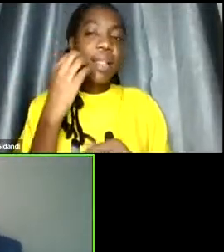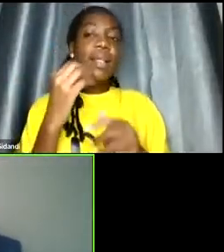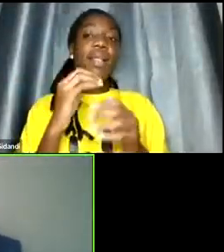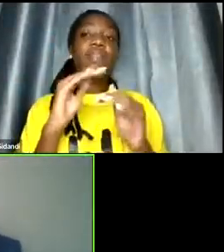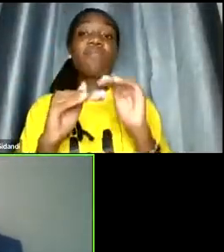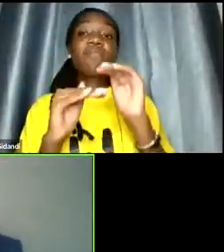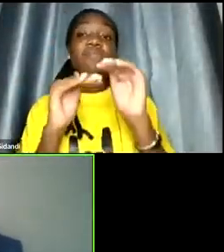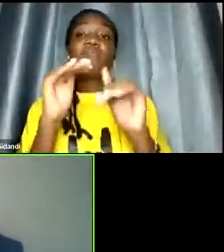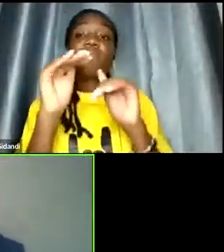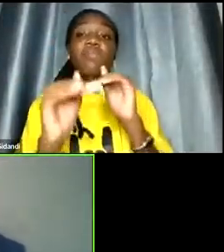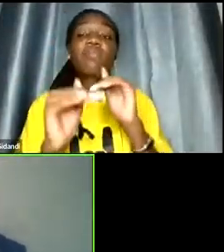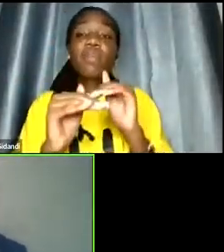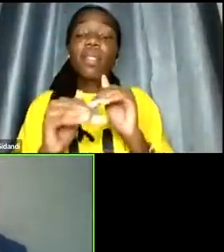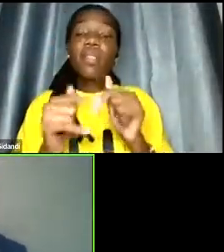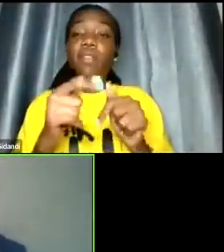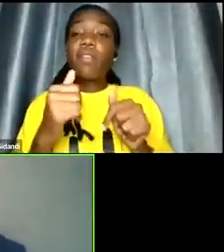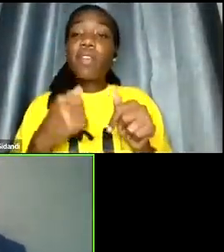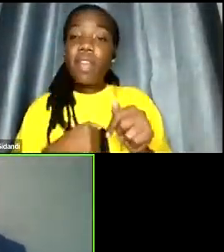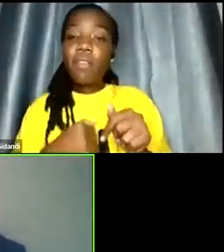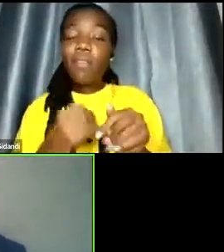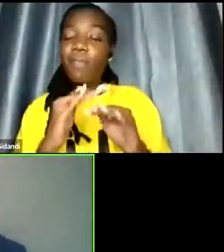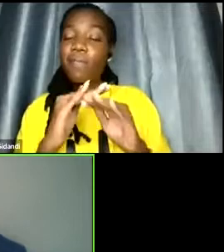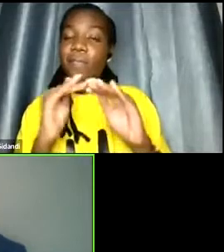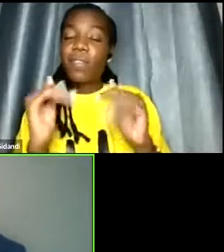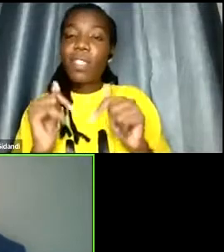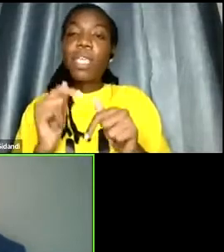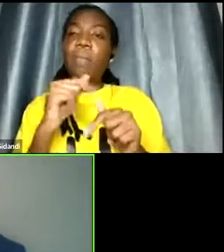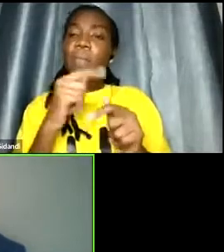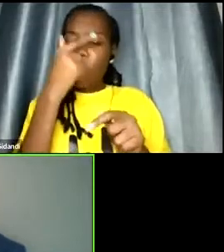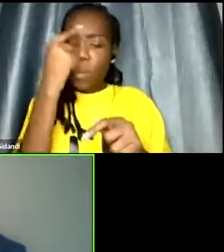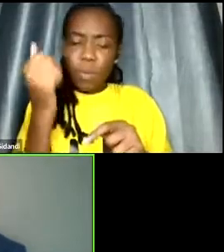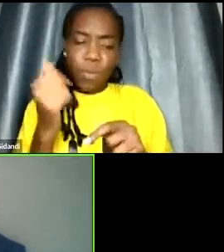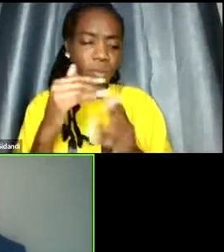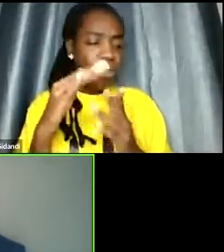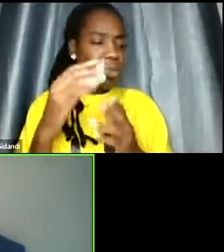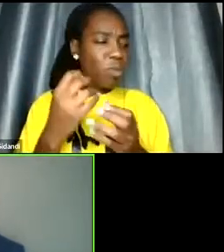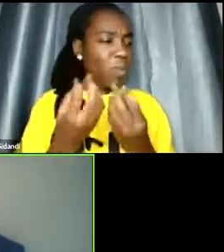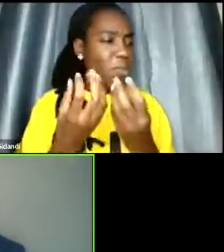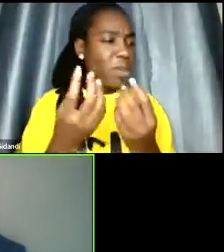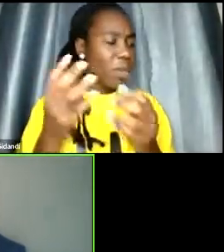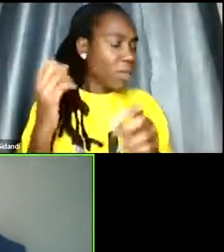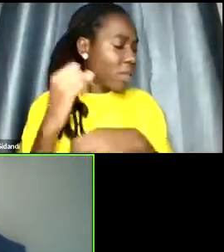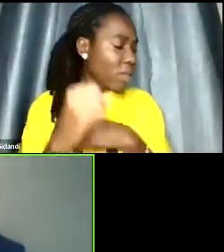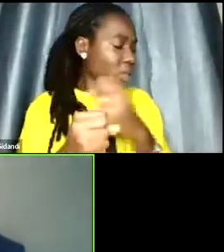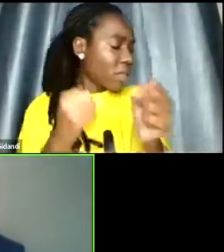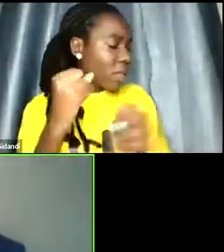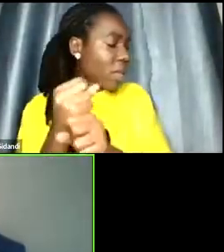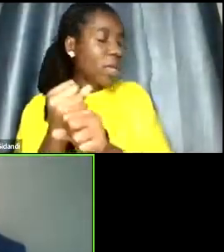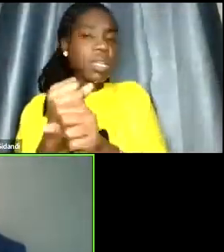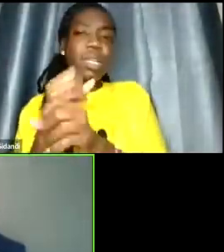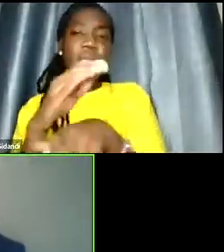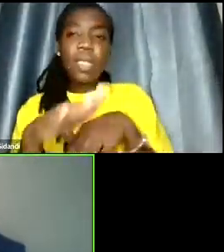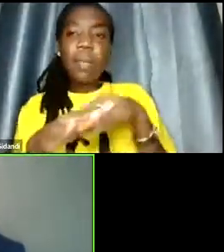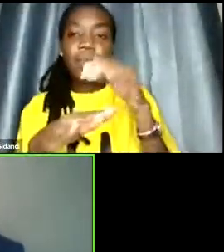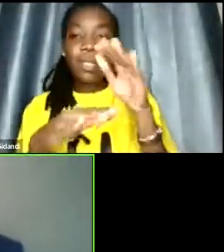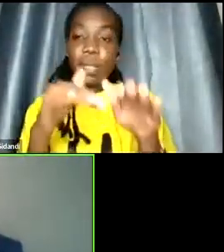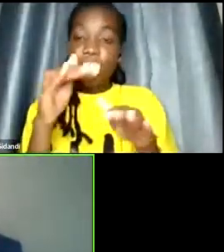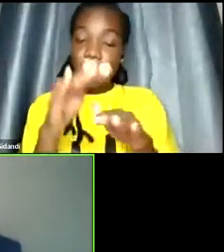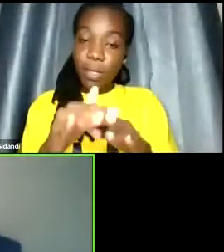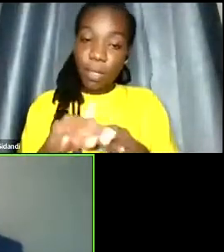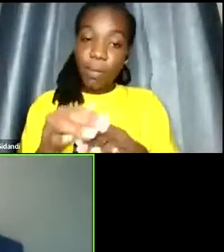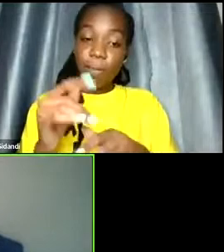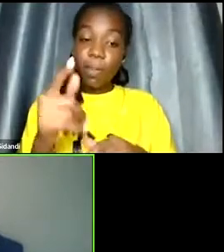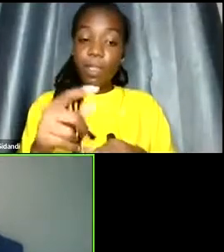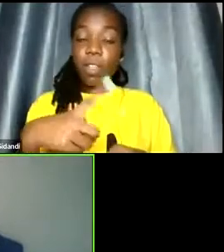What's the difference? A career ladder means every so many years or so many, steps in your organization, you'll grow to the next and next and